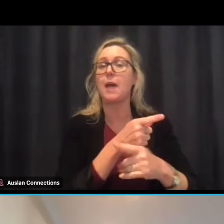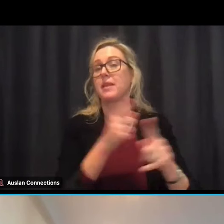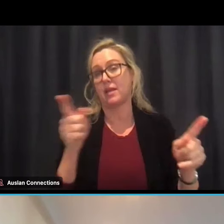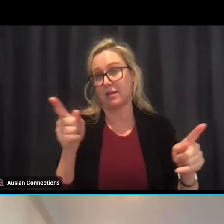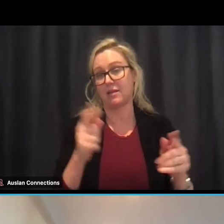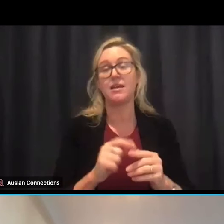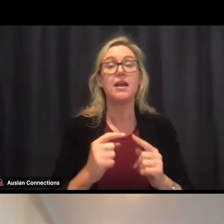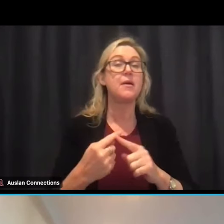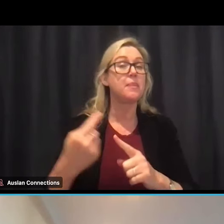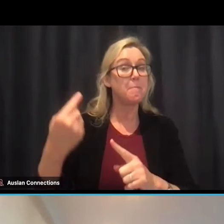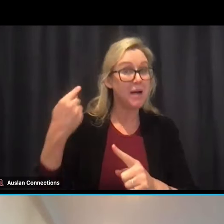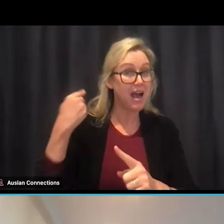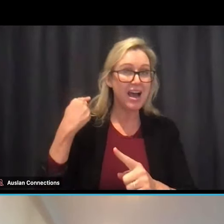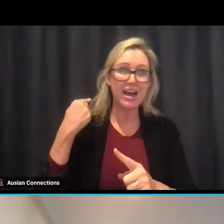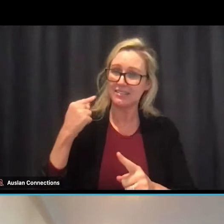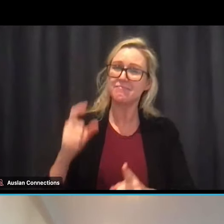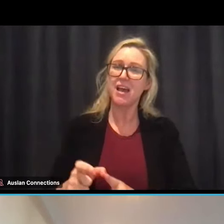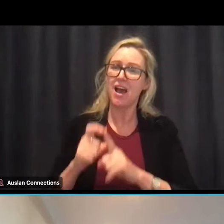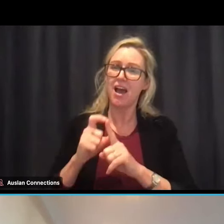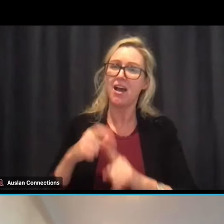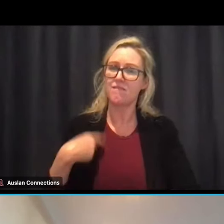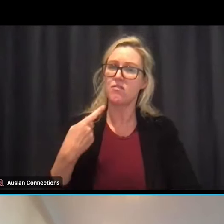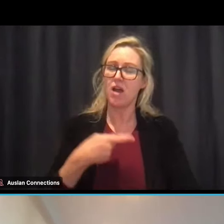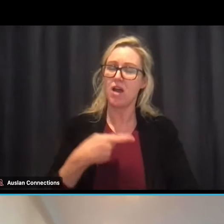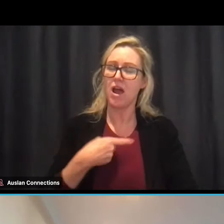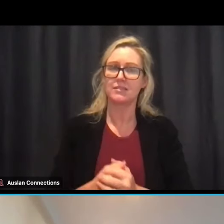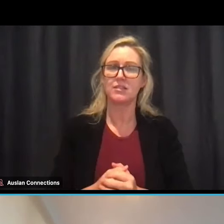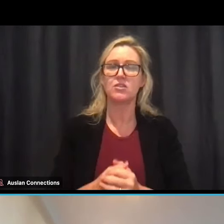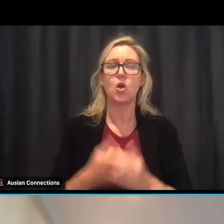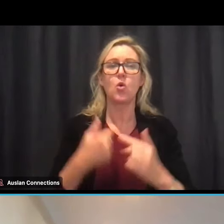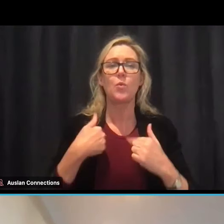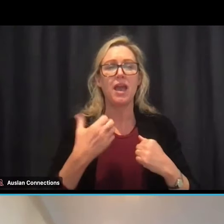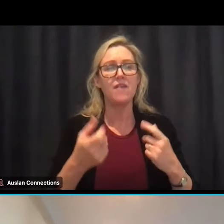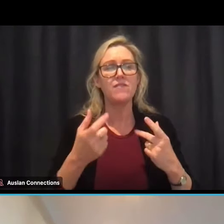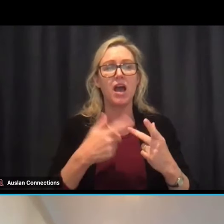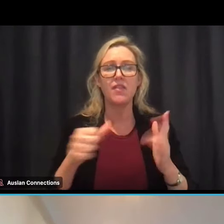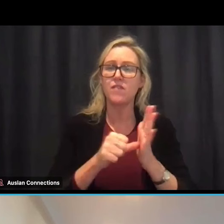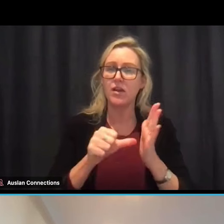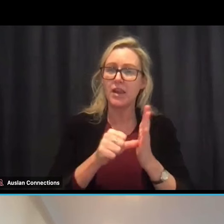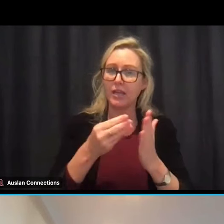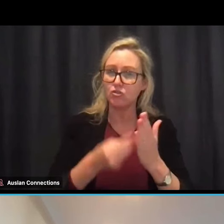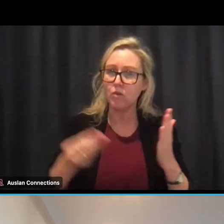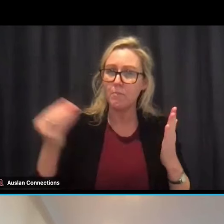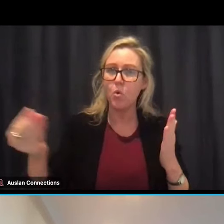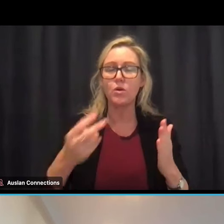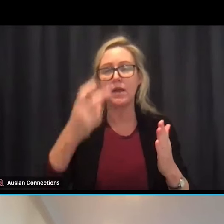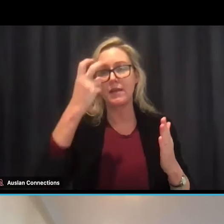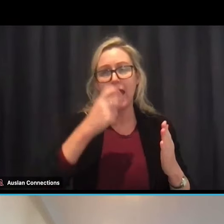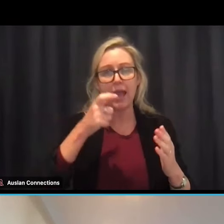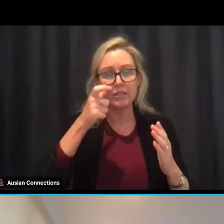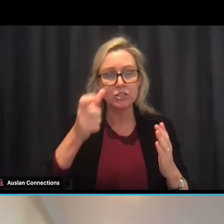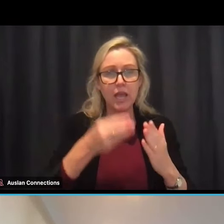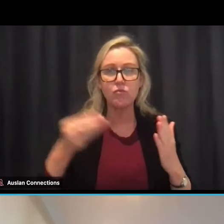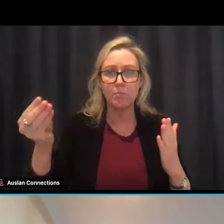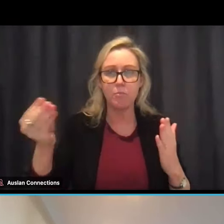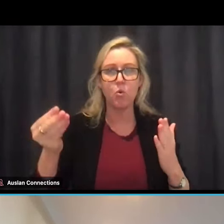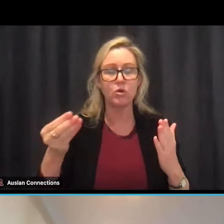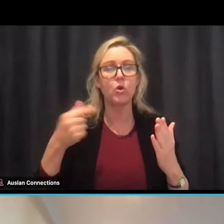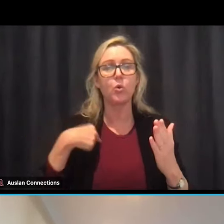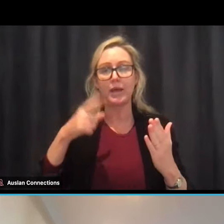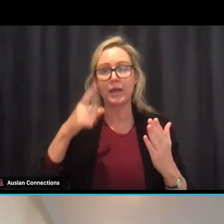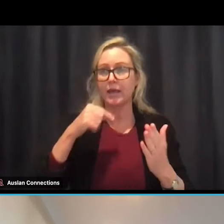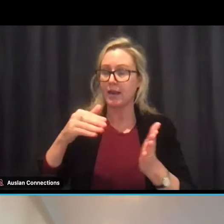very difficult. Now, the quarterly financial reports and the aged care financial reports allows the department, the Quality Commission,